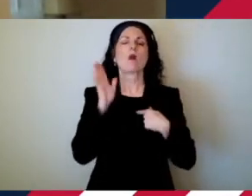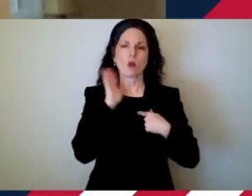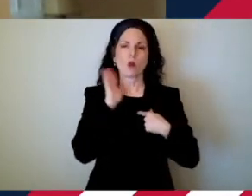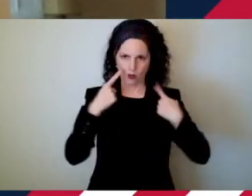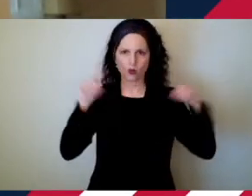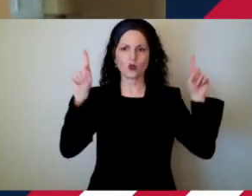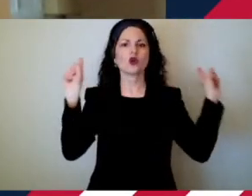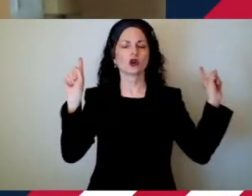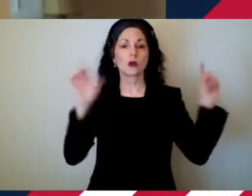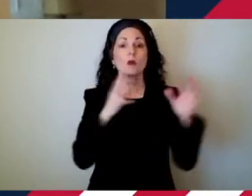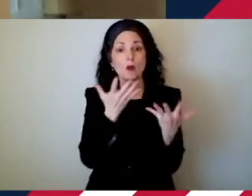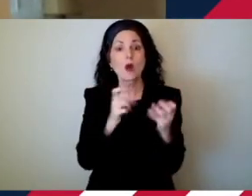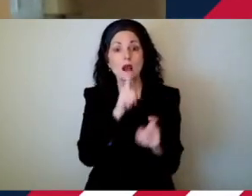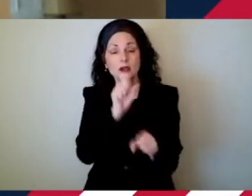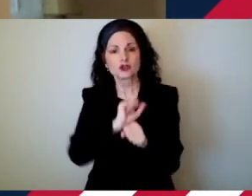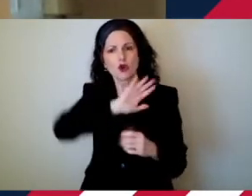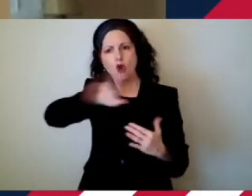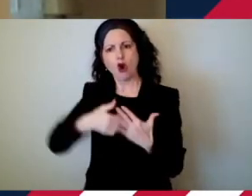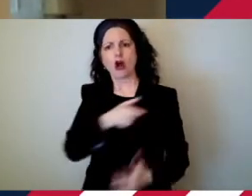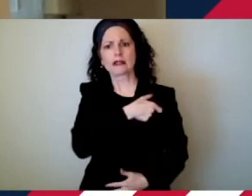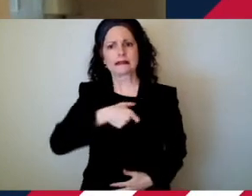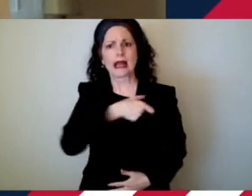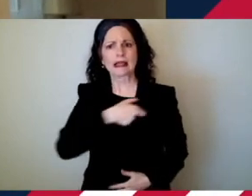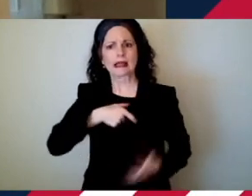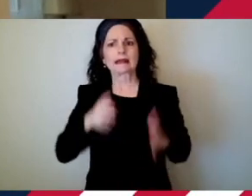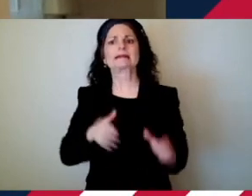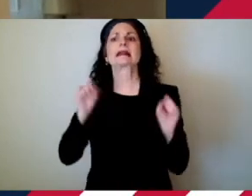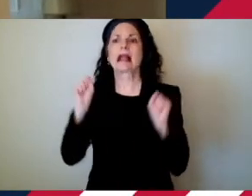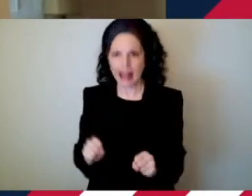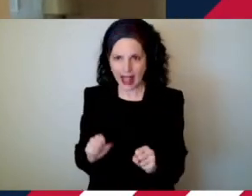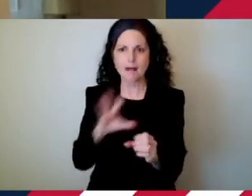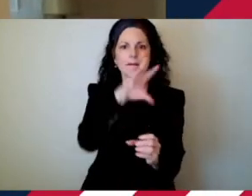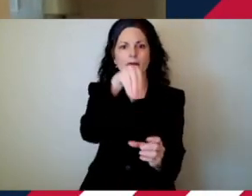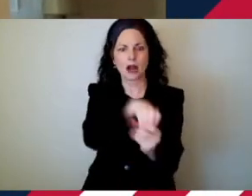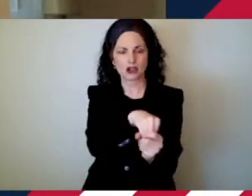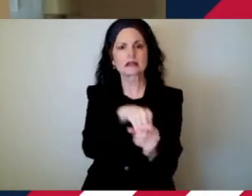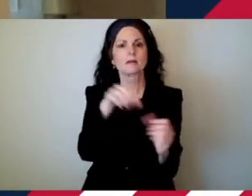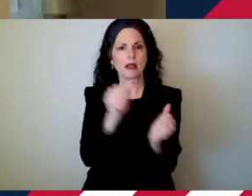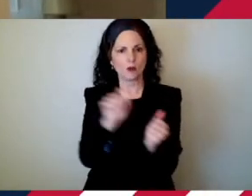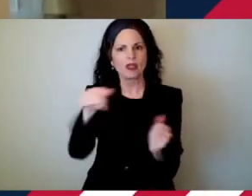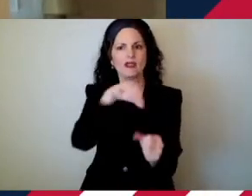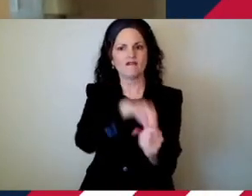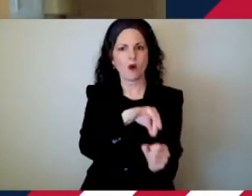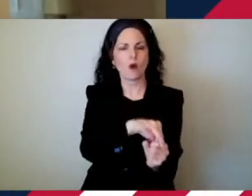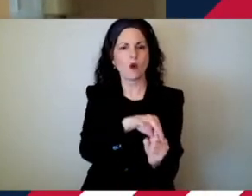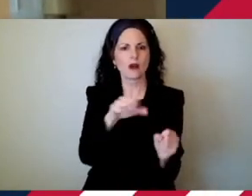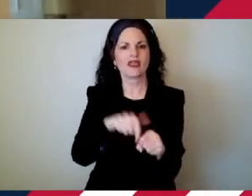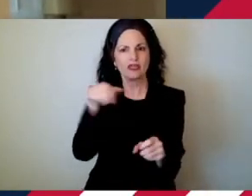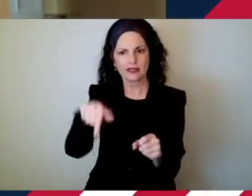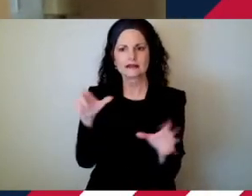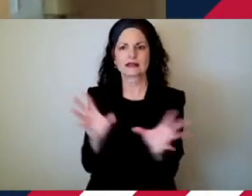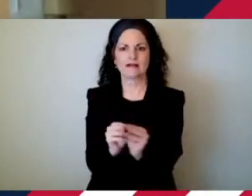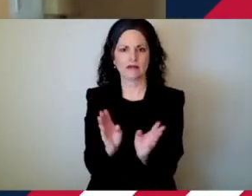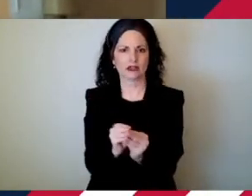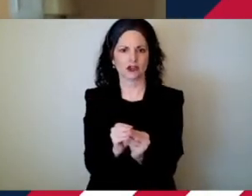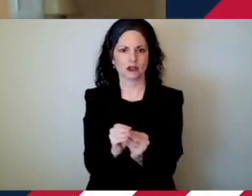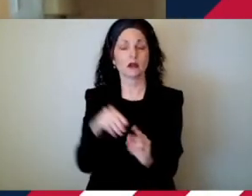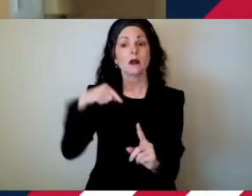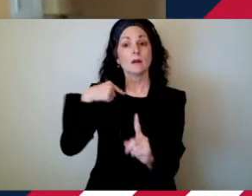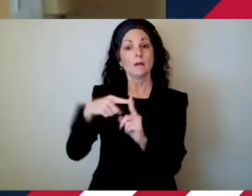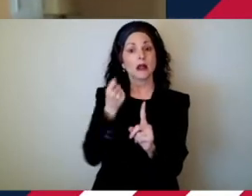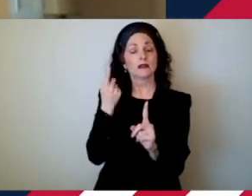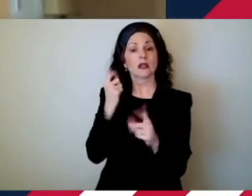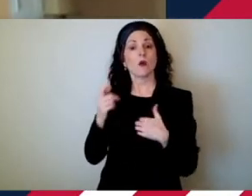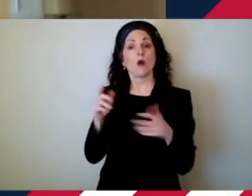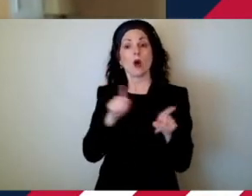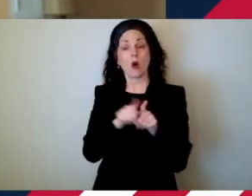with sound security practice. The rules also include a mechanism for approval of the vice presidential nominee